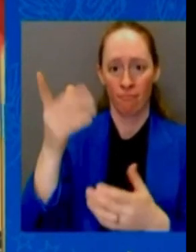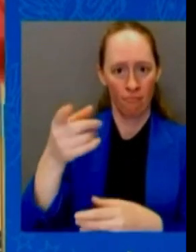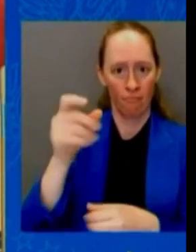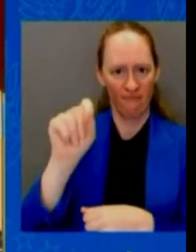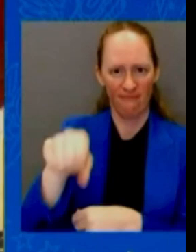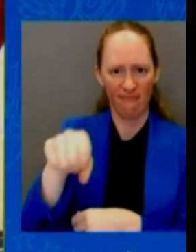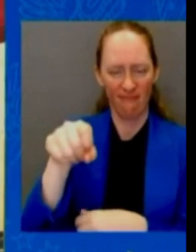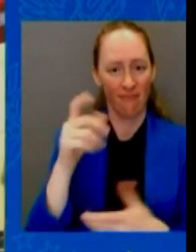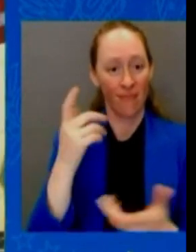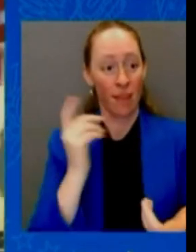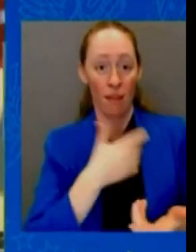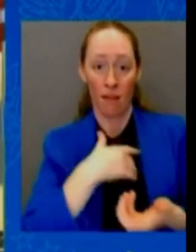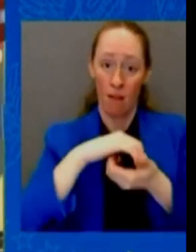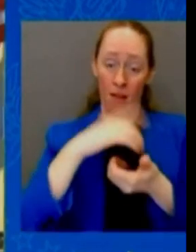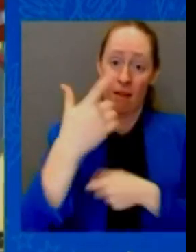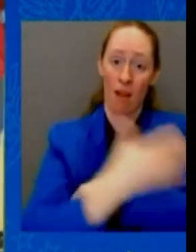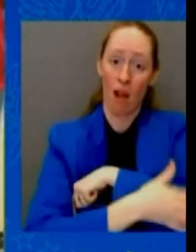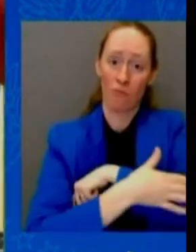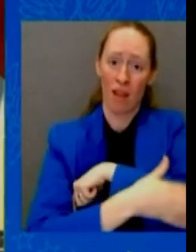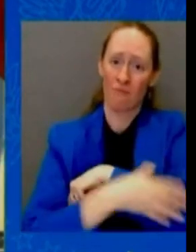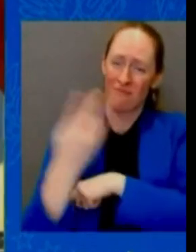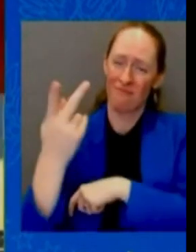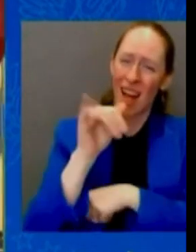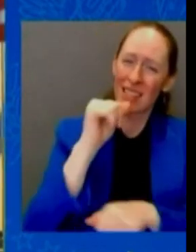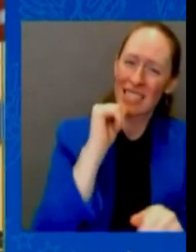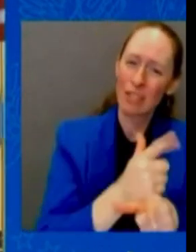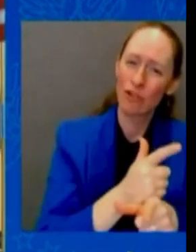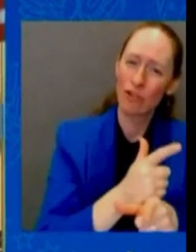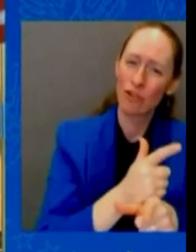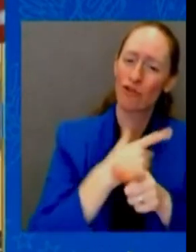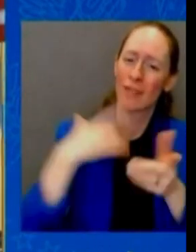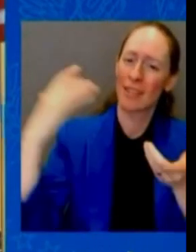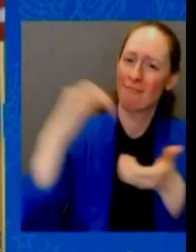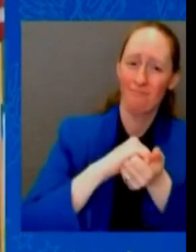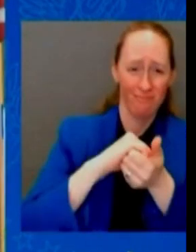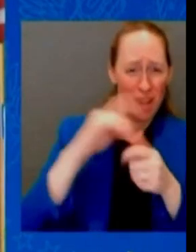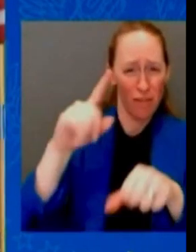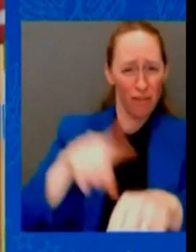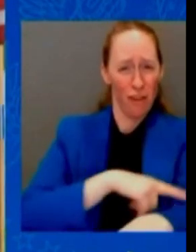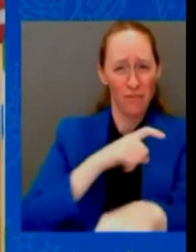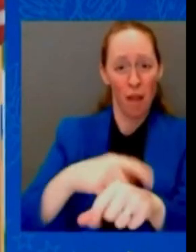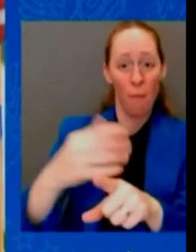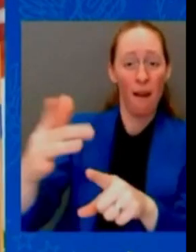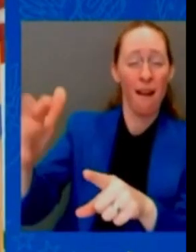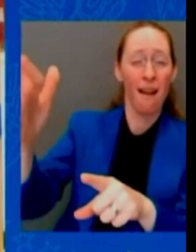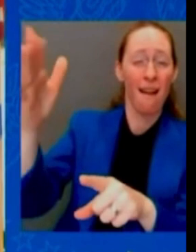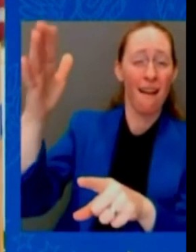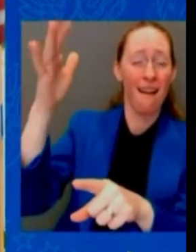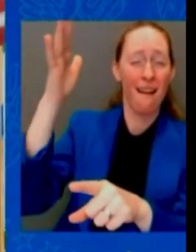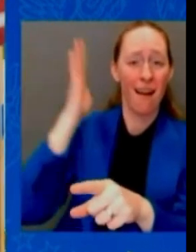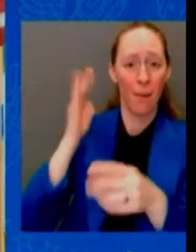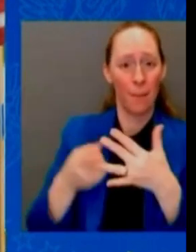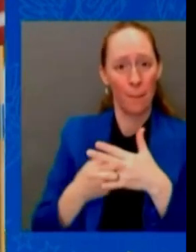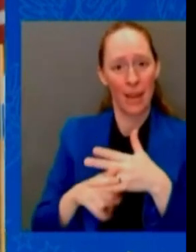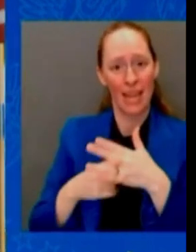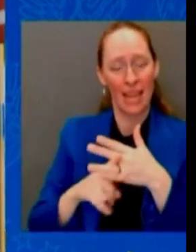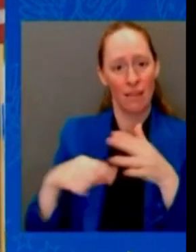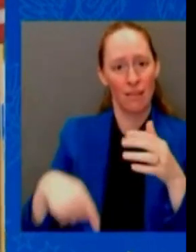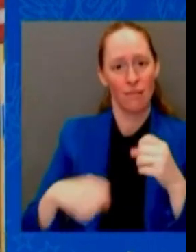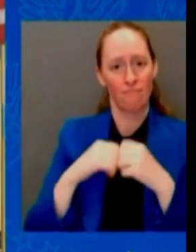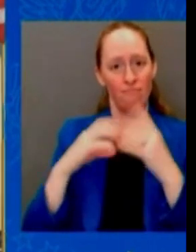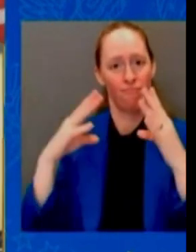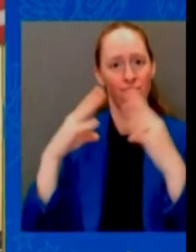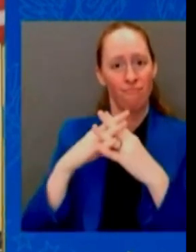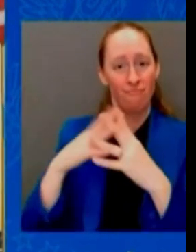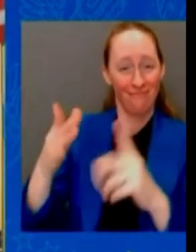American independence, the inception of your country, and the United States, in the lives sacrificed from the trenches of the Somme to the